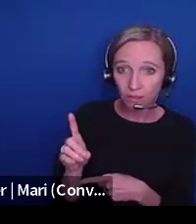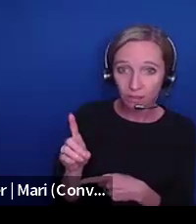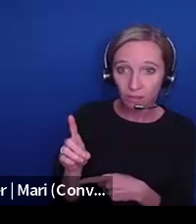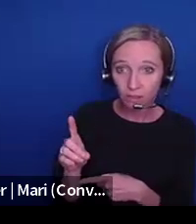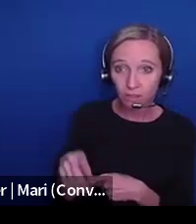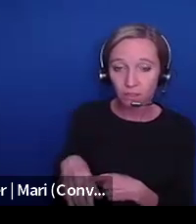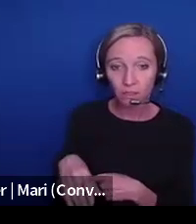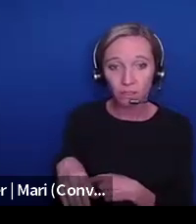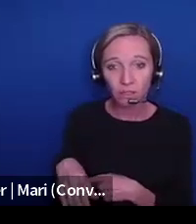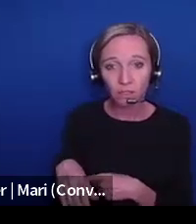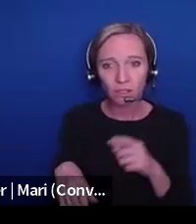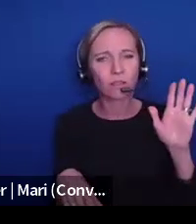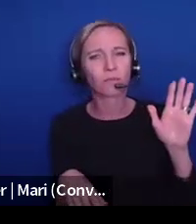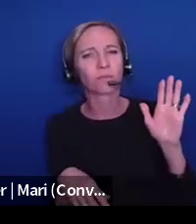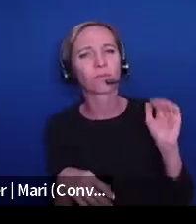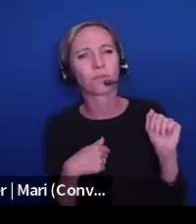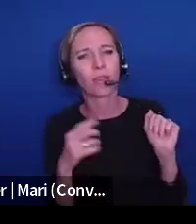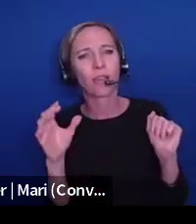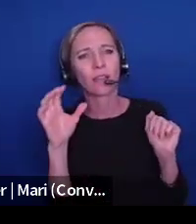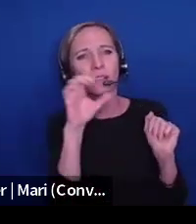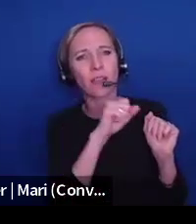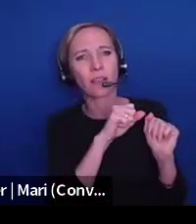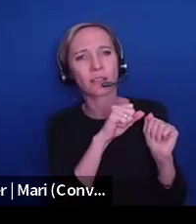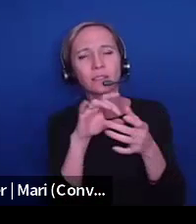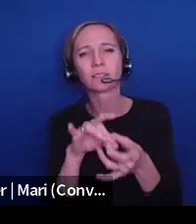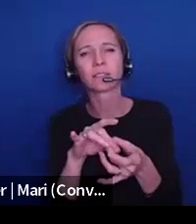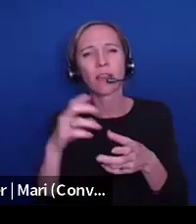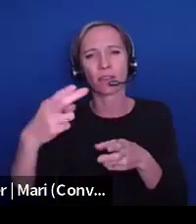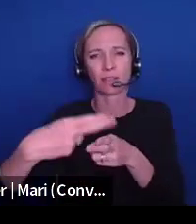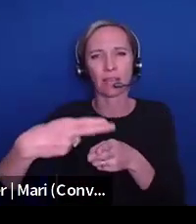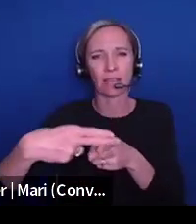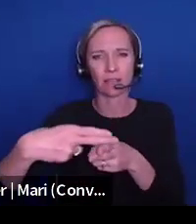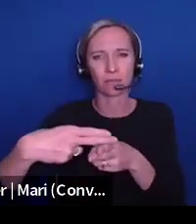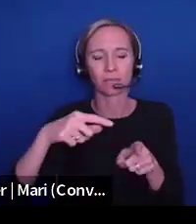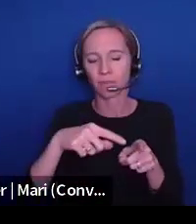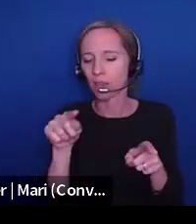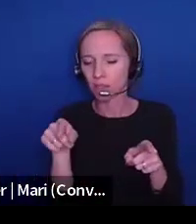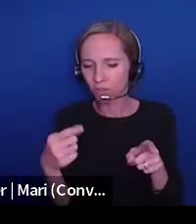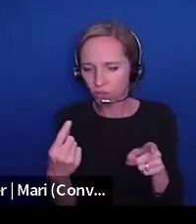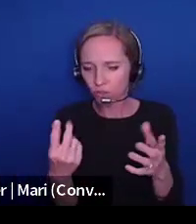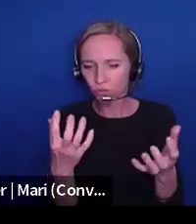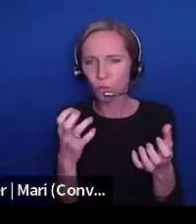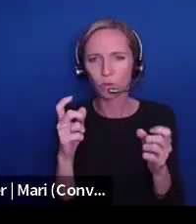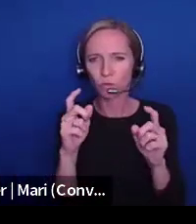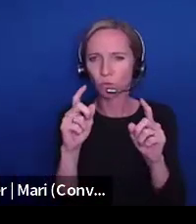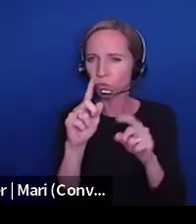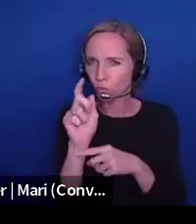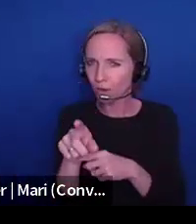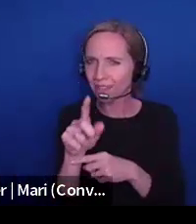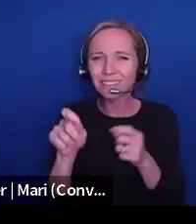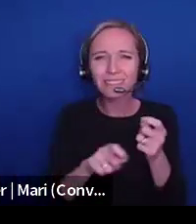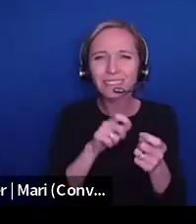Yeah, I guess go in terms of the name, just wanted to ask exactly